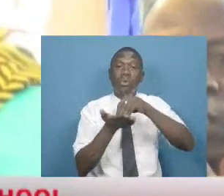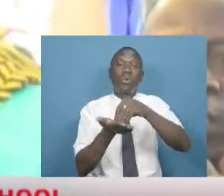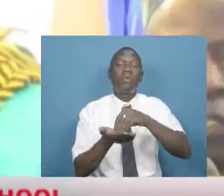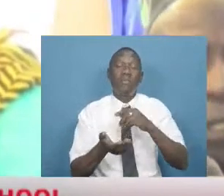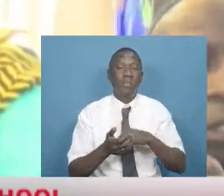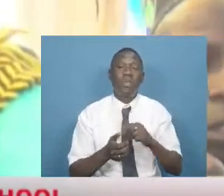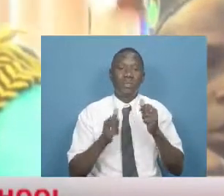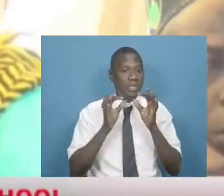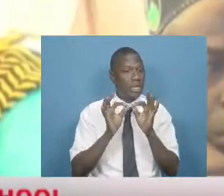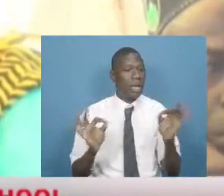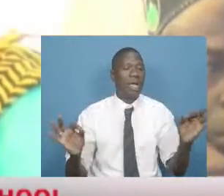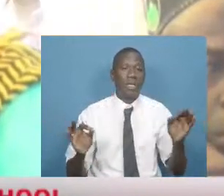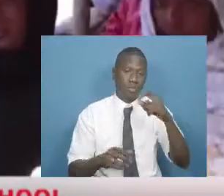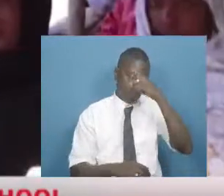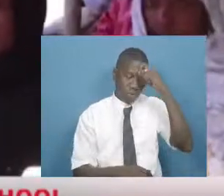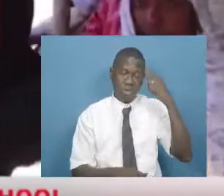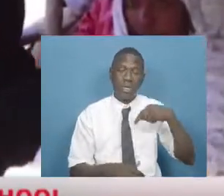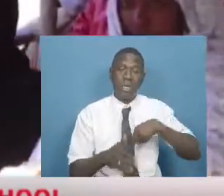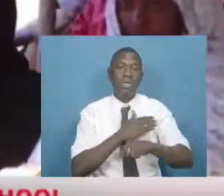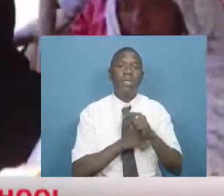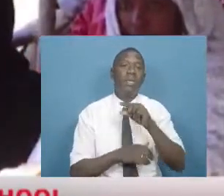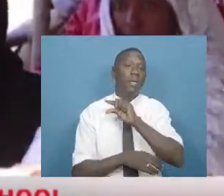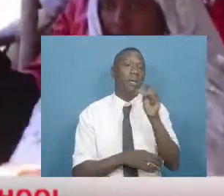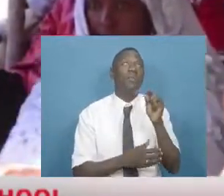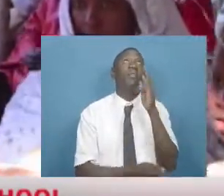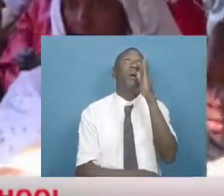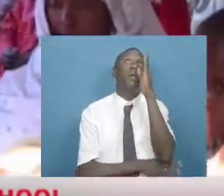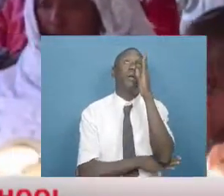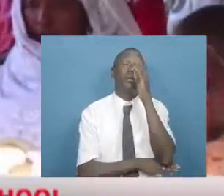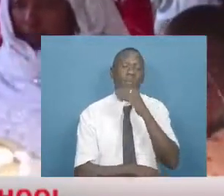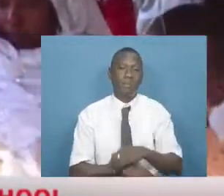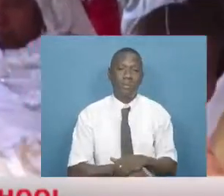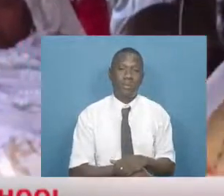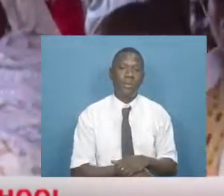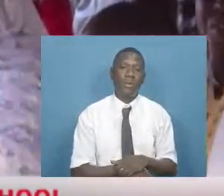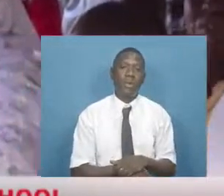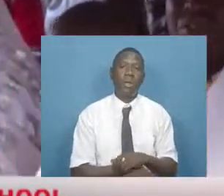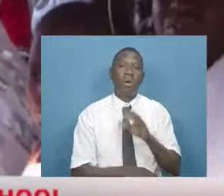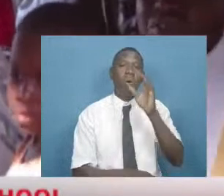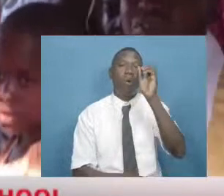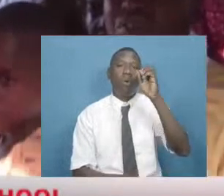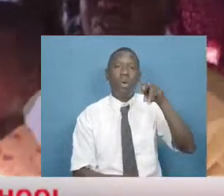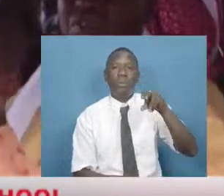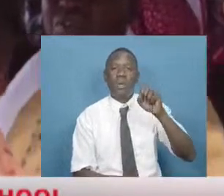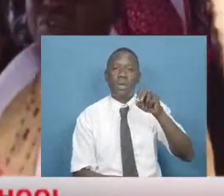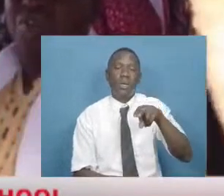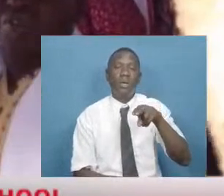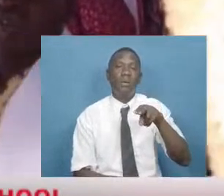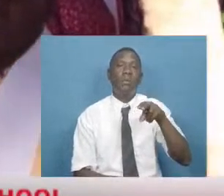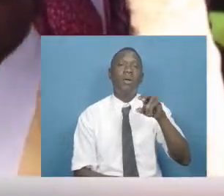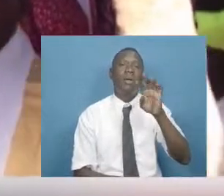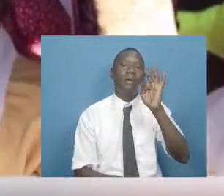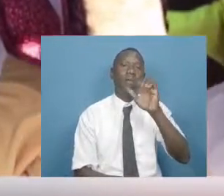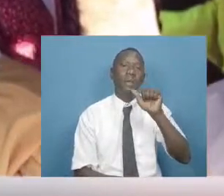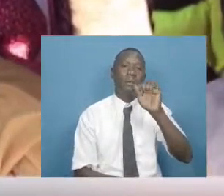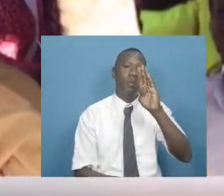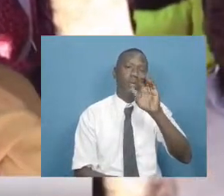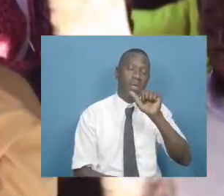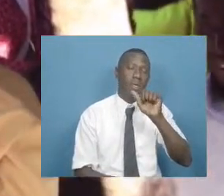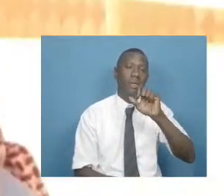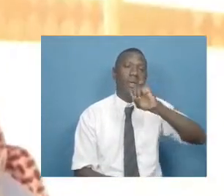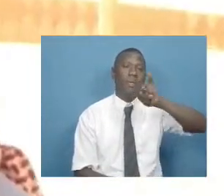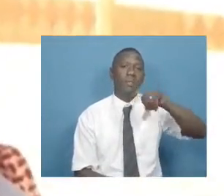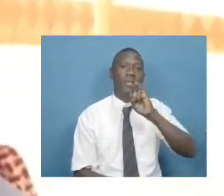job in the name of Allah. Sheikh Omar Faba Jite, an Islamic scholar, explained the importance of spending in the cause of